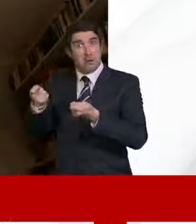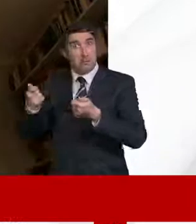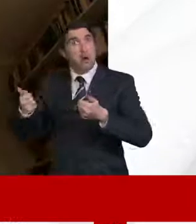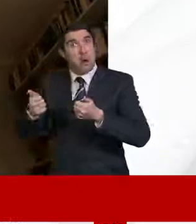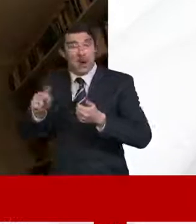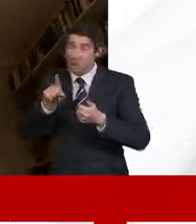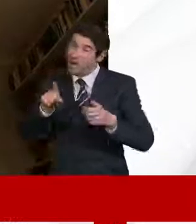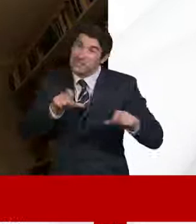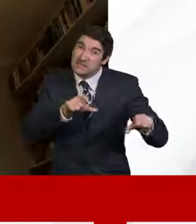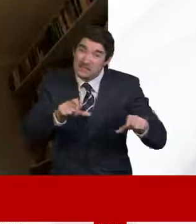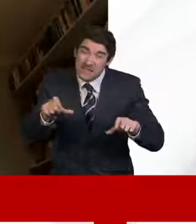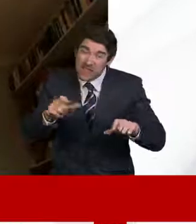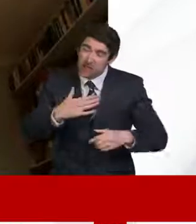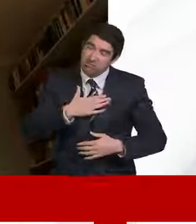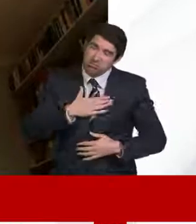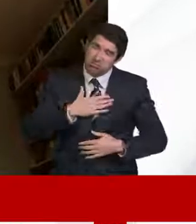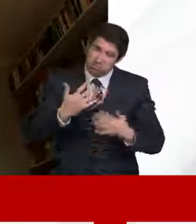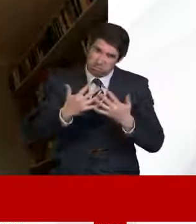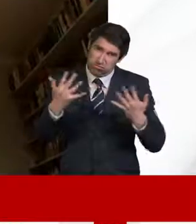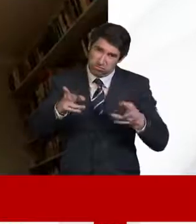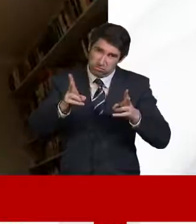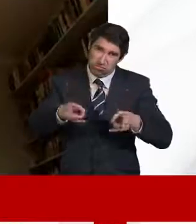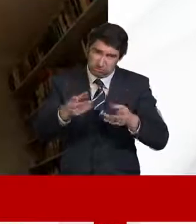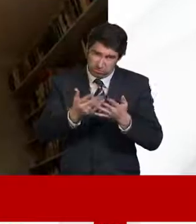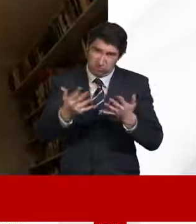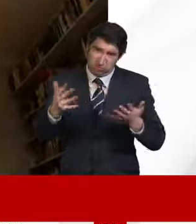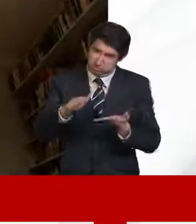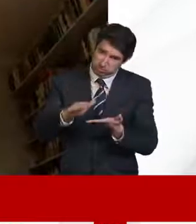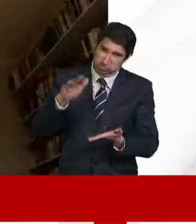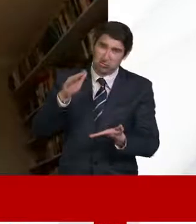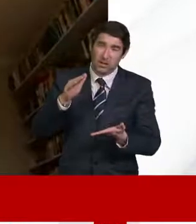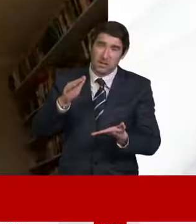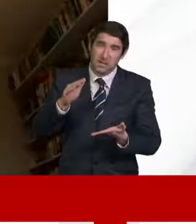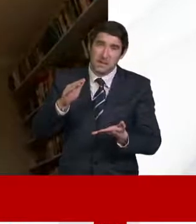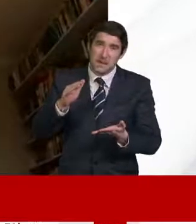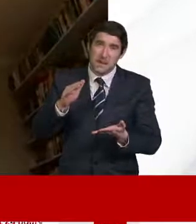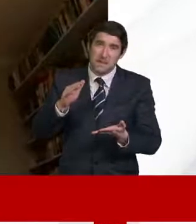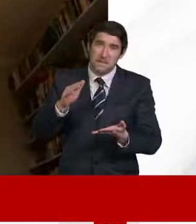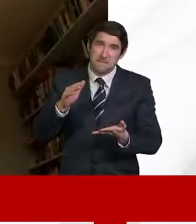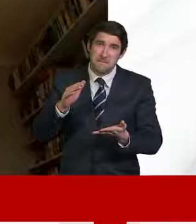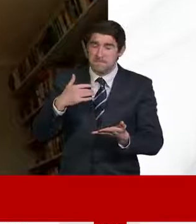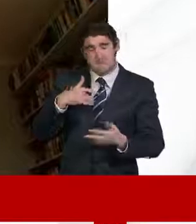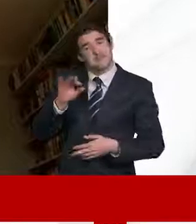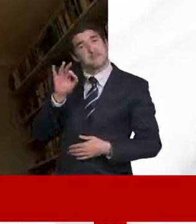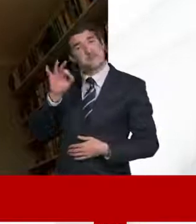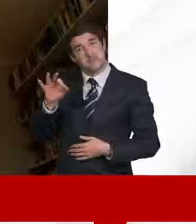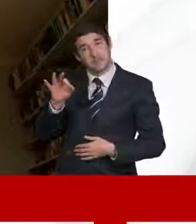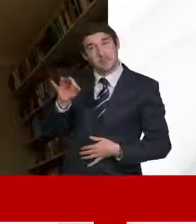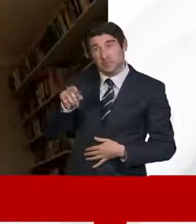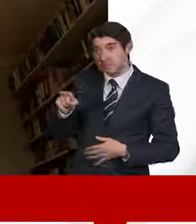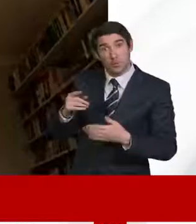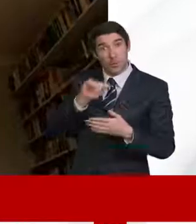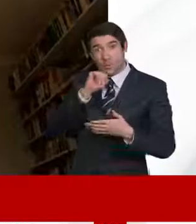in hospitals in a short space of time. Are you expecting to give any